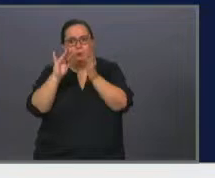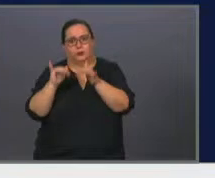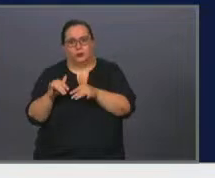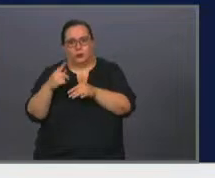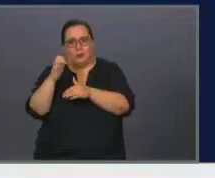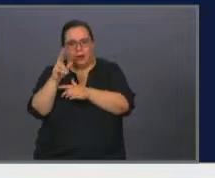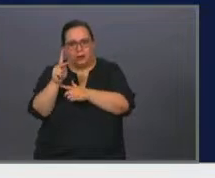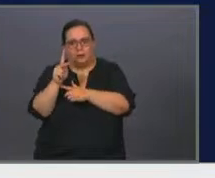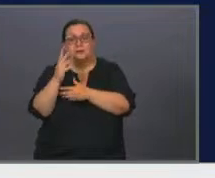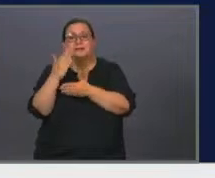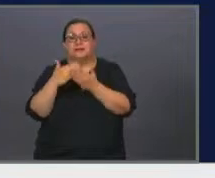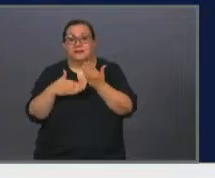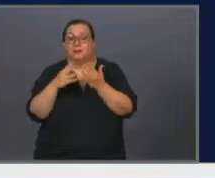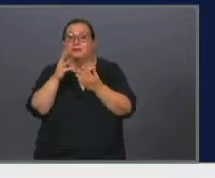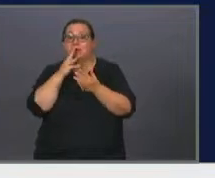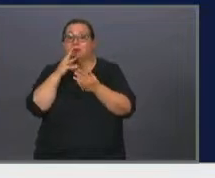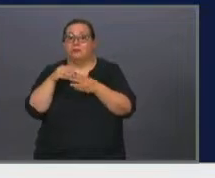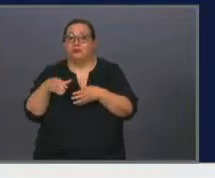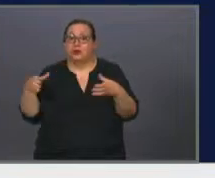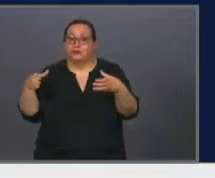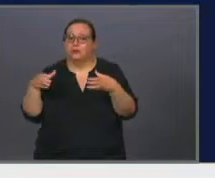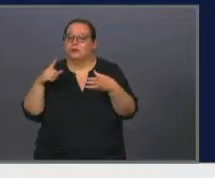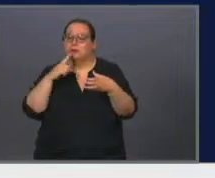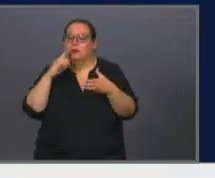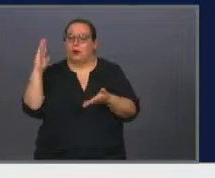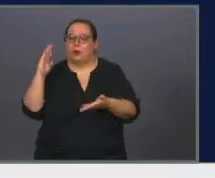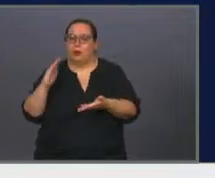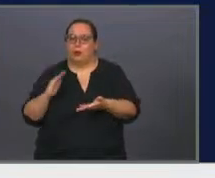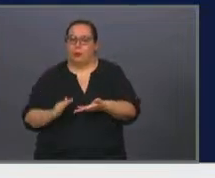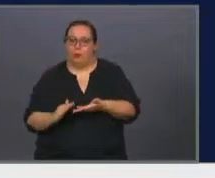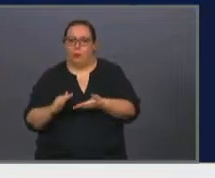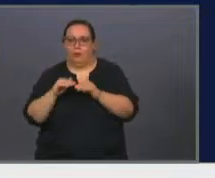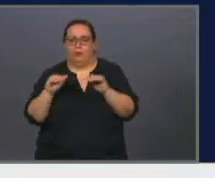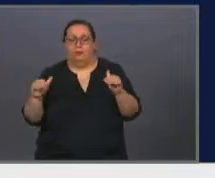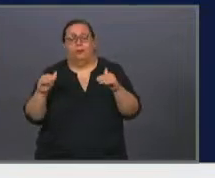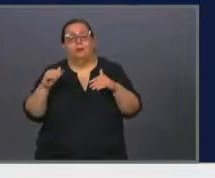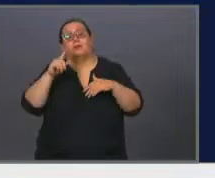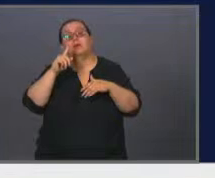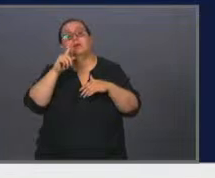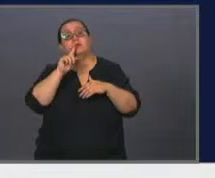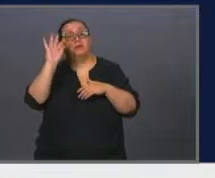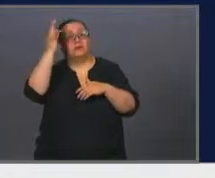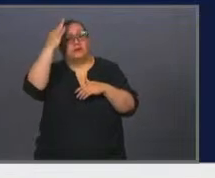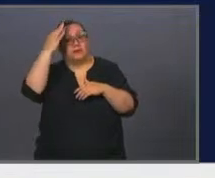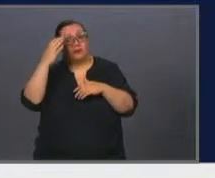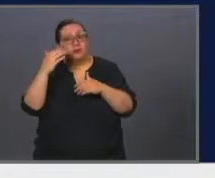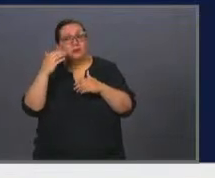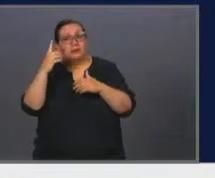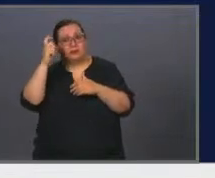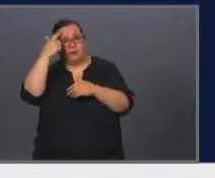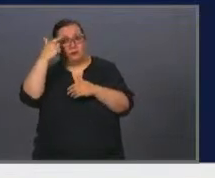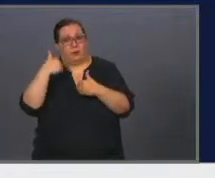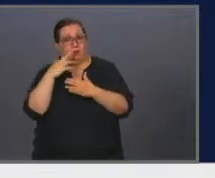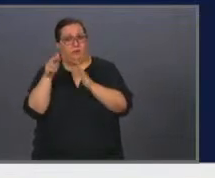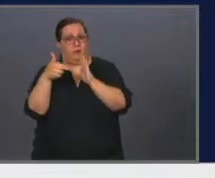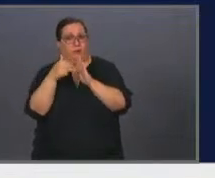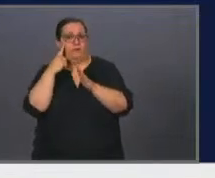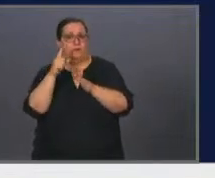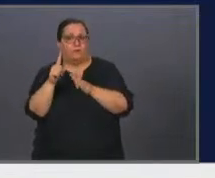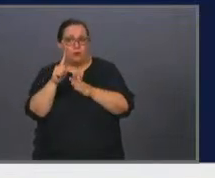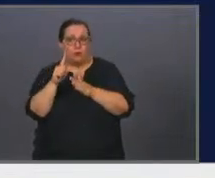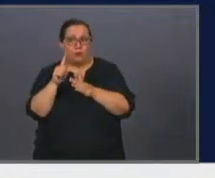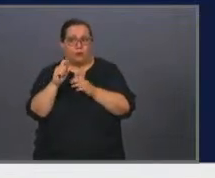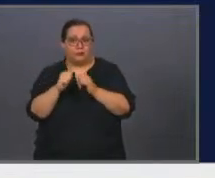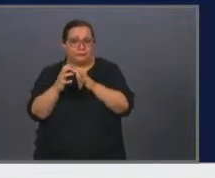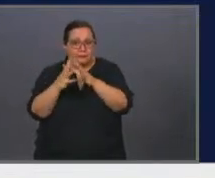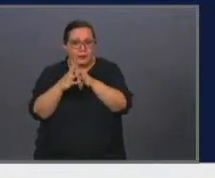reservoirs are extremely, extremely low levels. Does the federal government have a role in implementing or helping come up